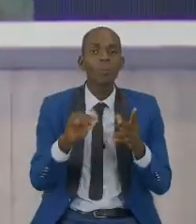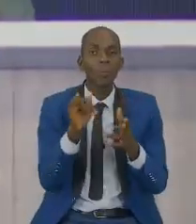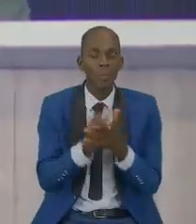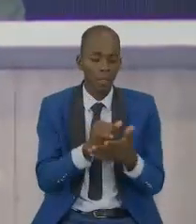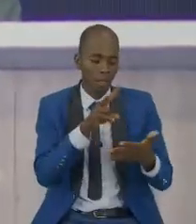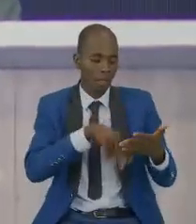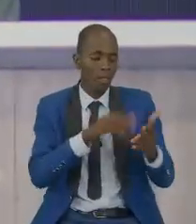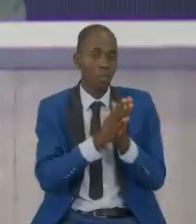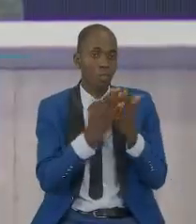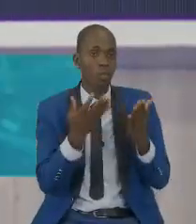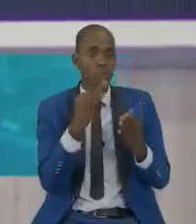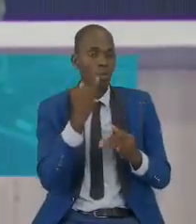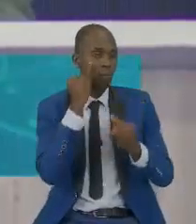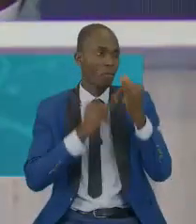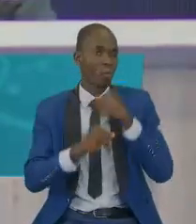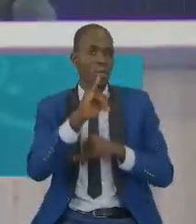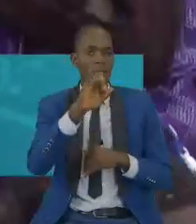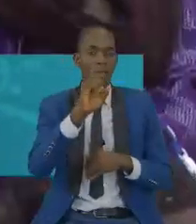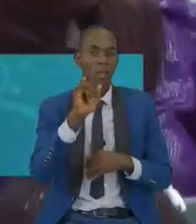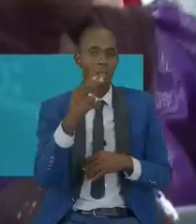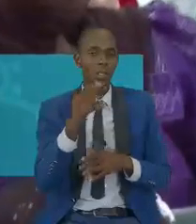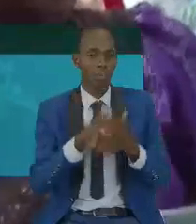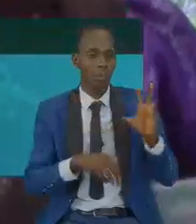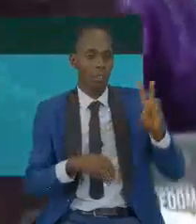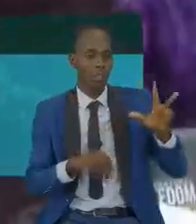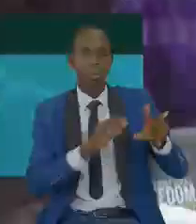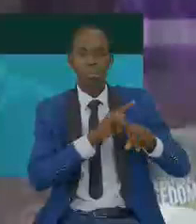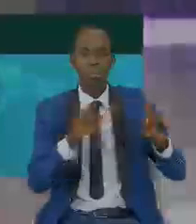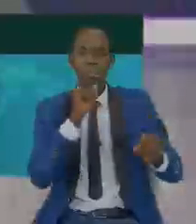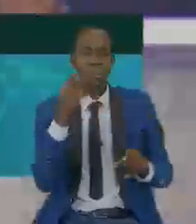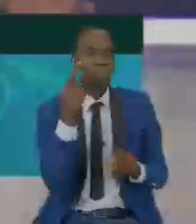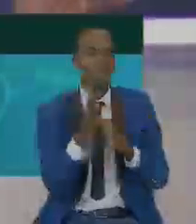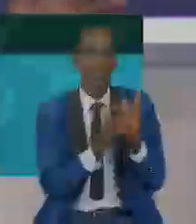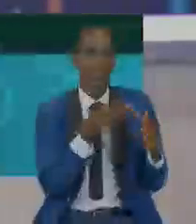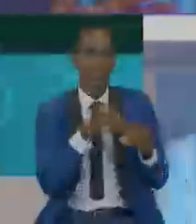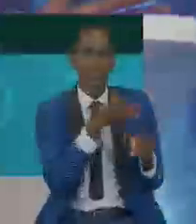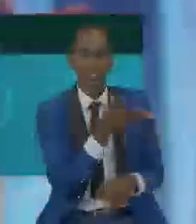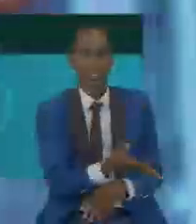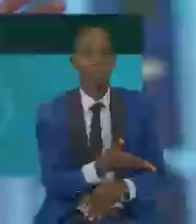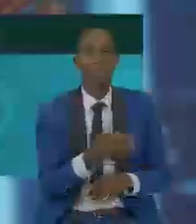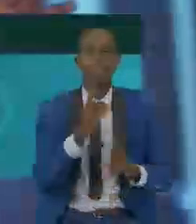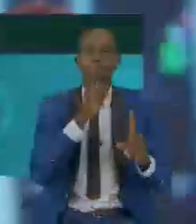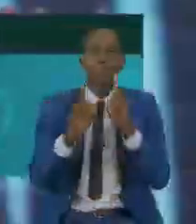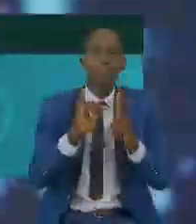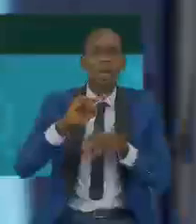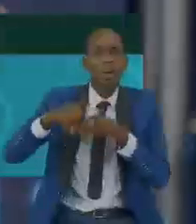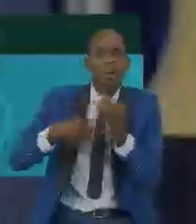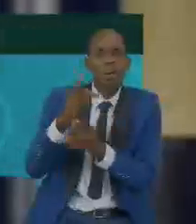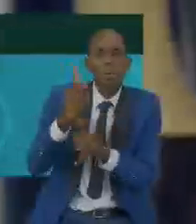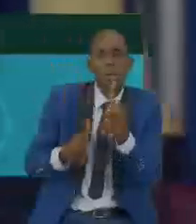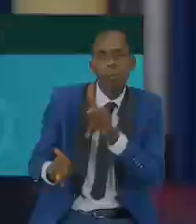Isaiah chapter 53 and they didn't see Jesus there. He was talking about people that read